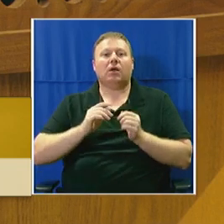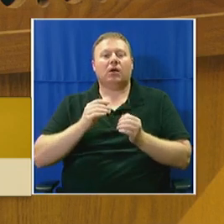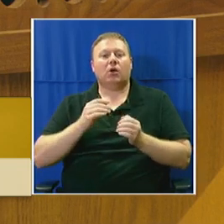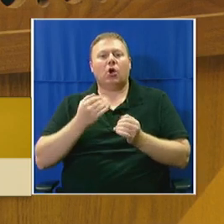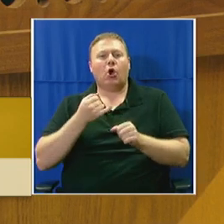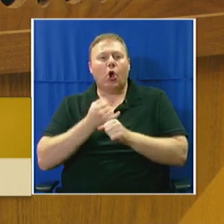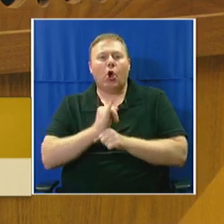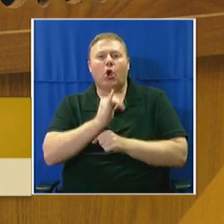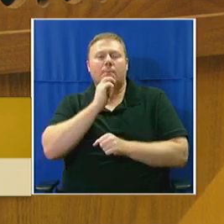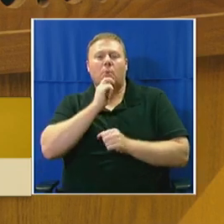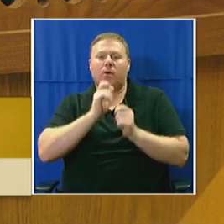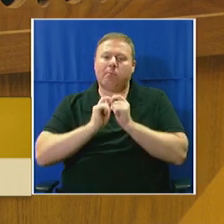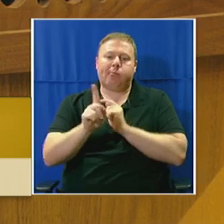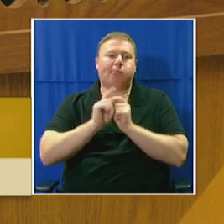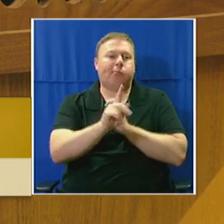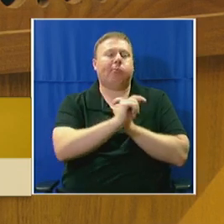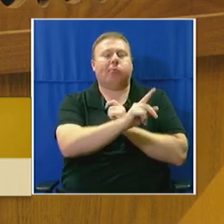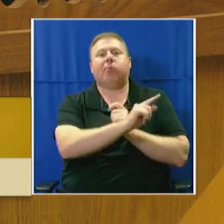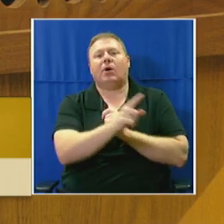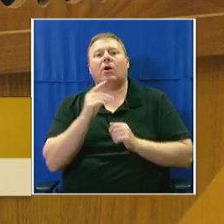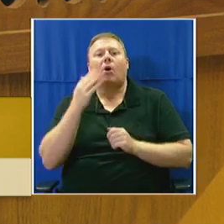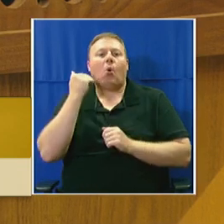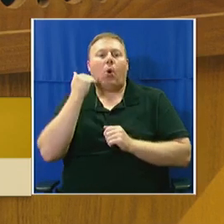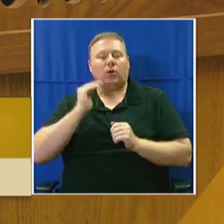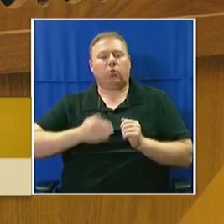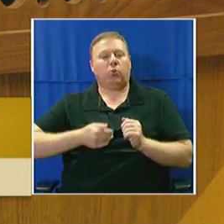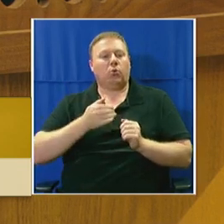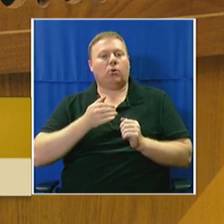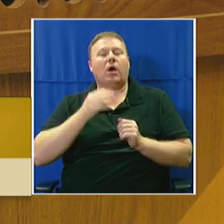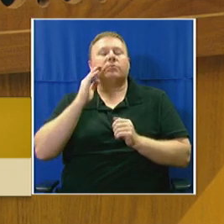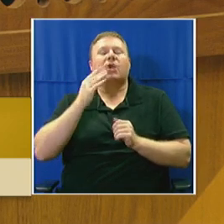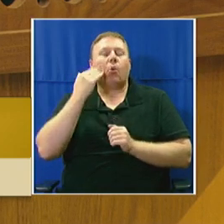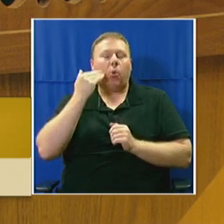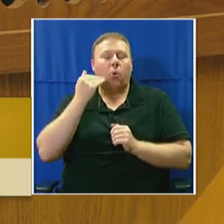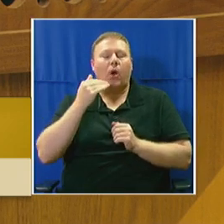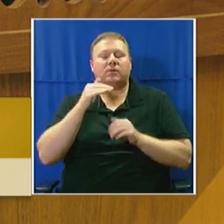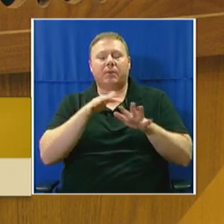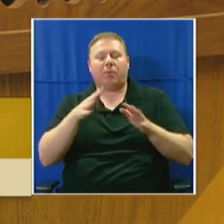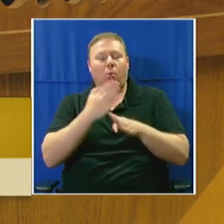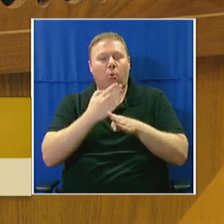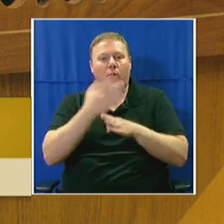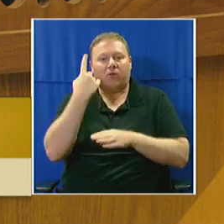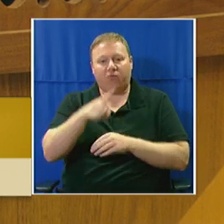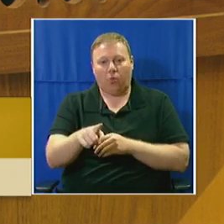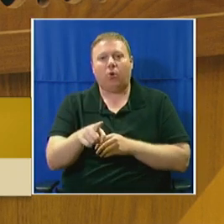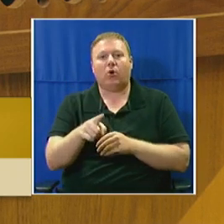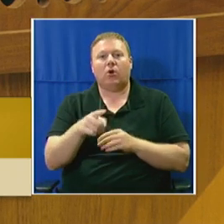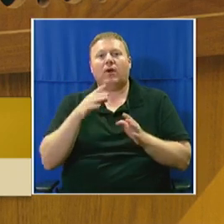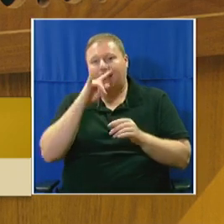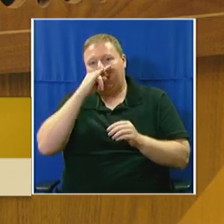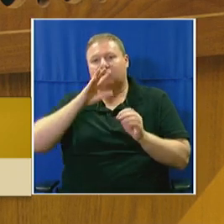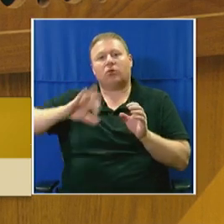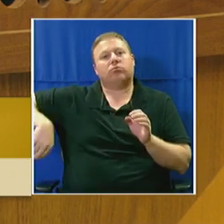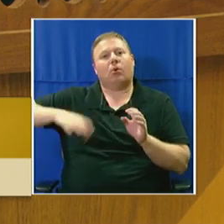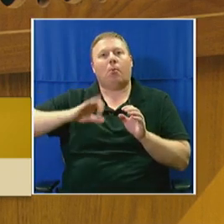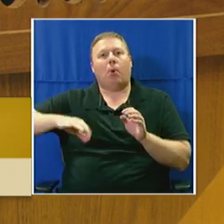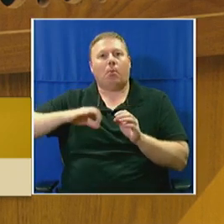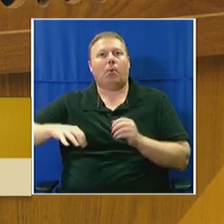most from gender-based violence it is black women who wake up in the we hours of the morning leaving the young kids to look after